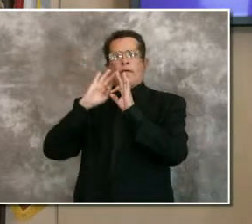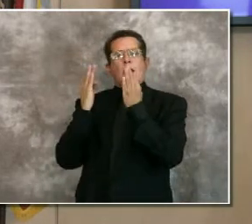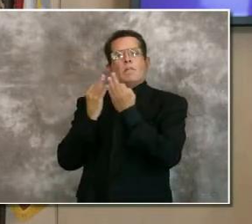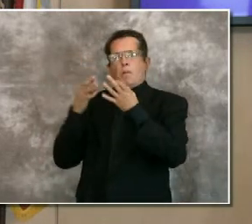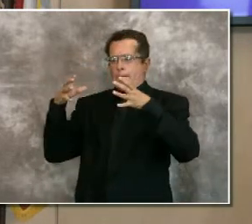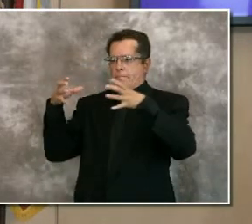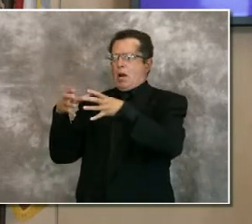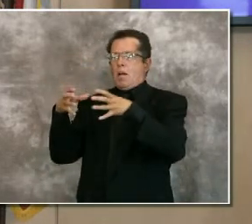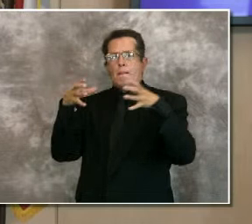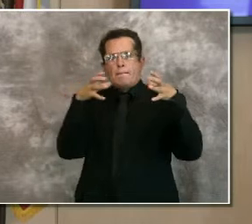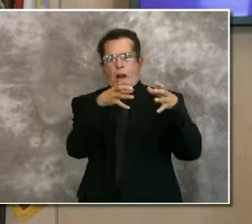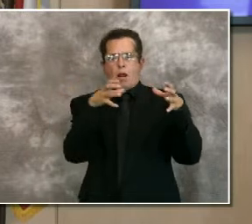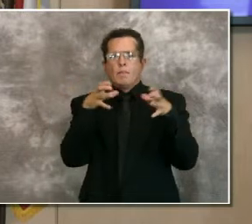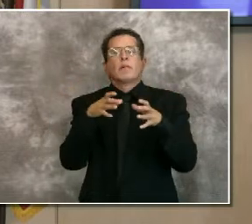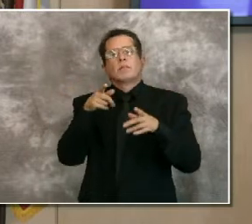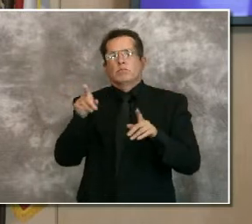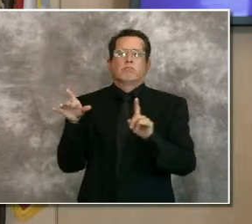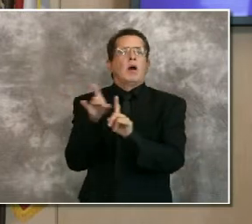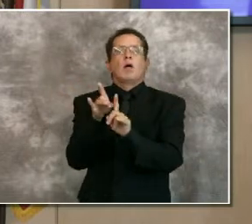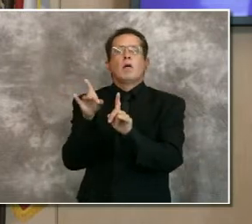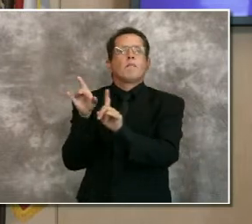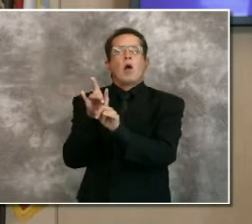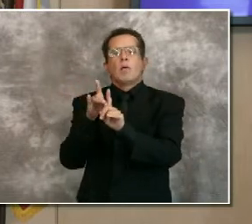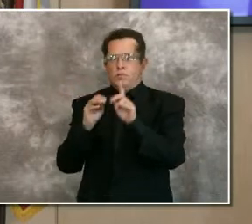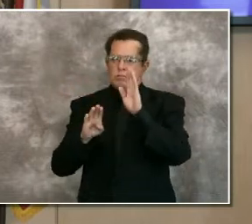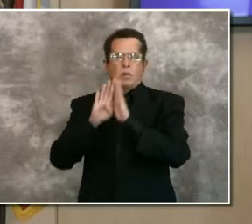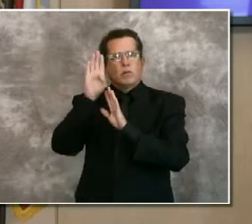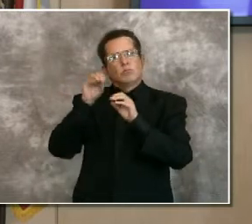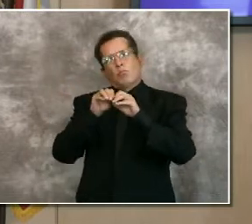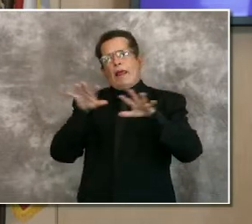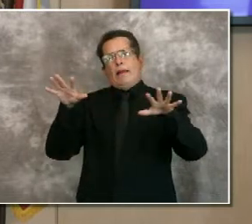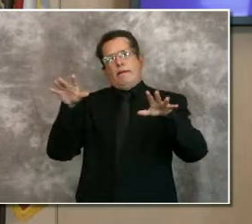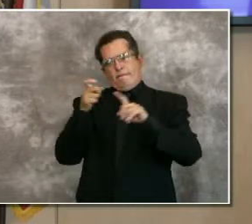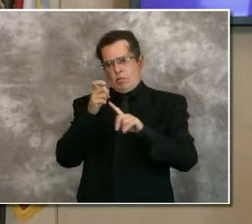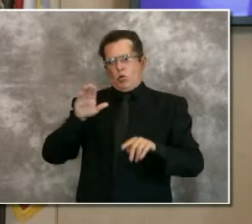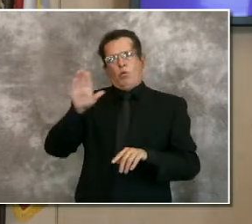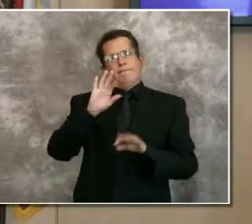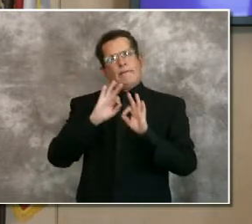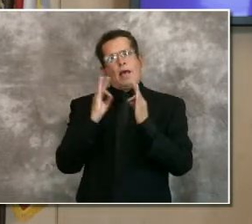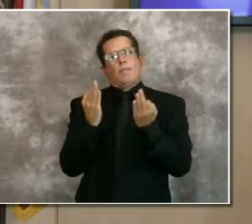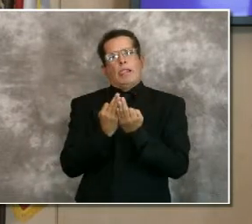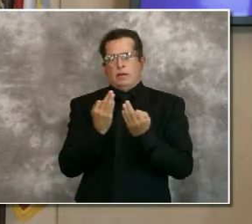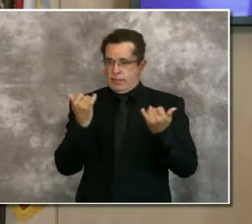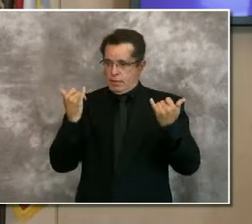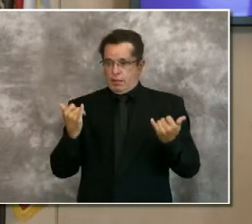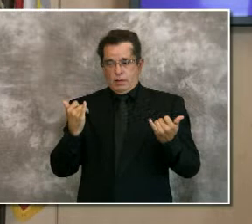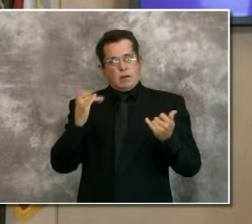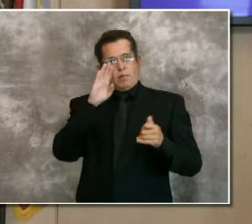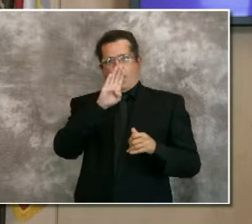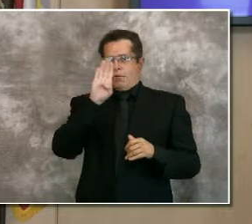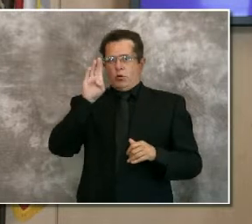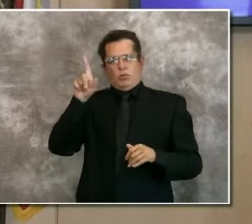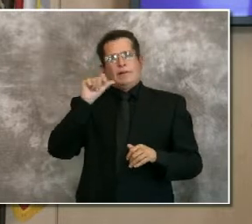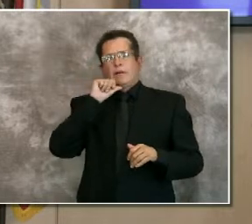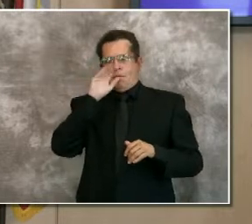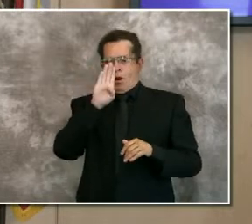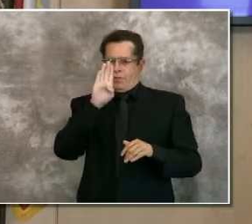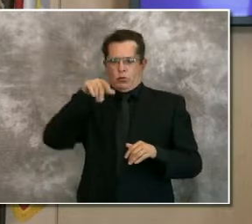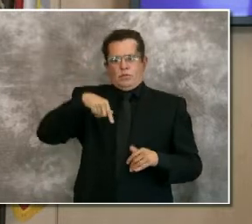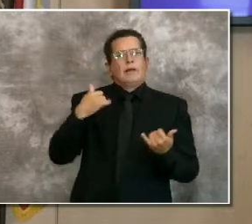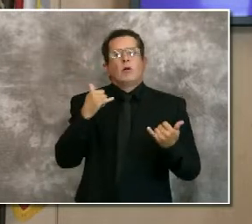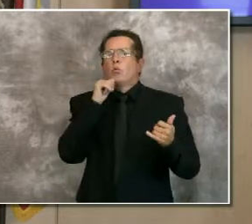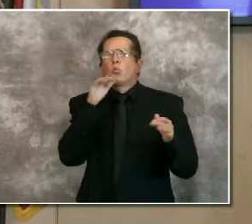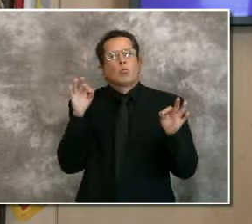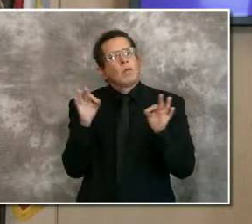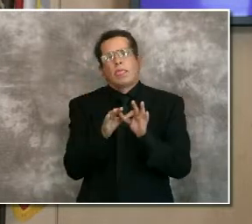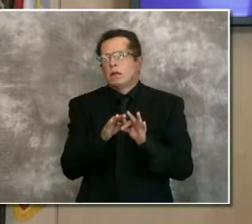backyards resulting in COVID-19 outbreaks. No barbecue is worth that.